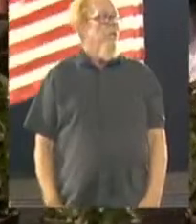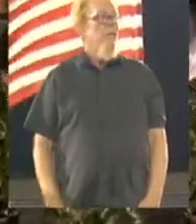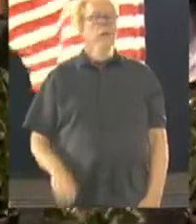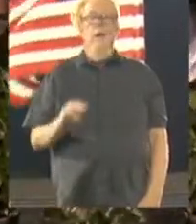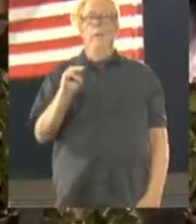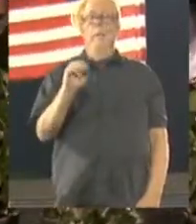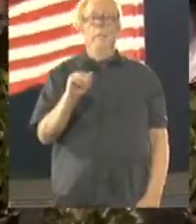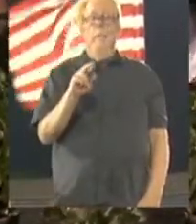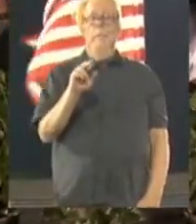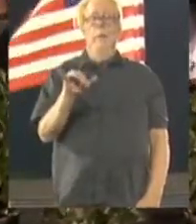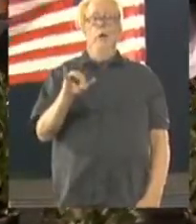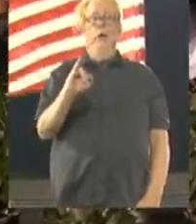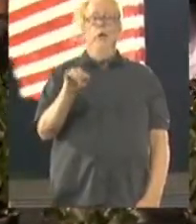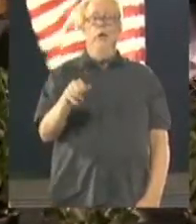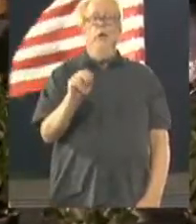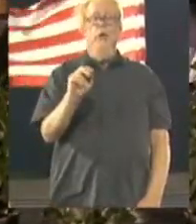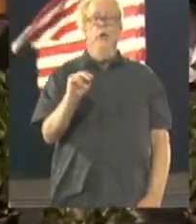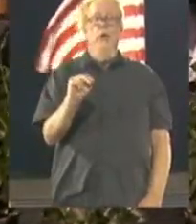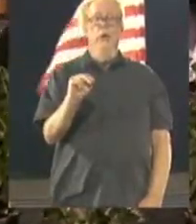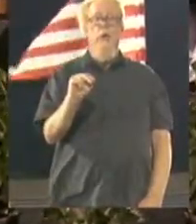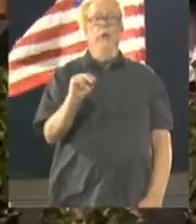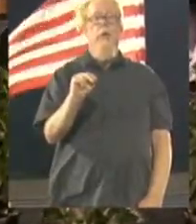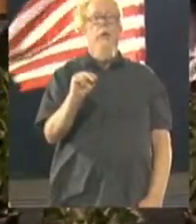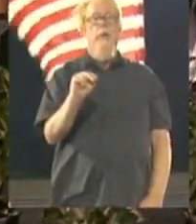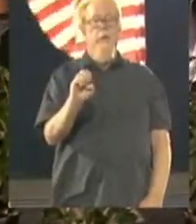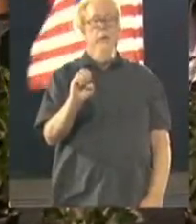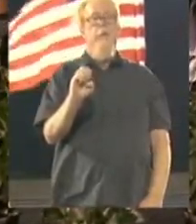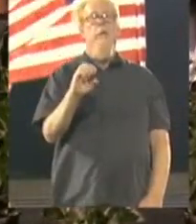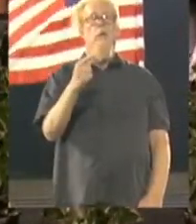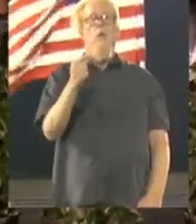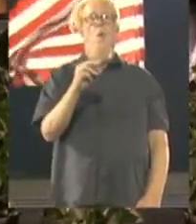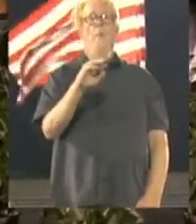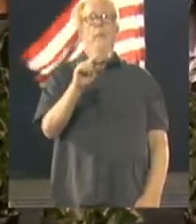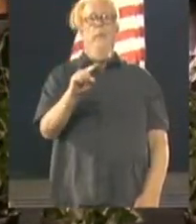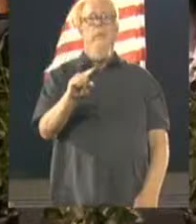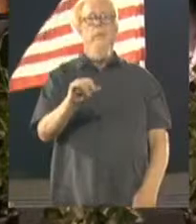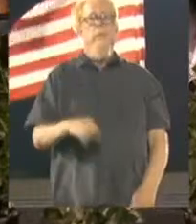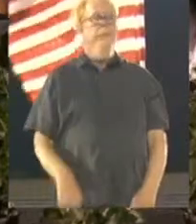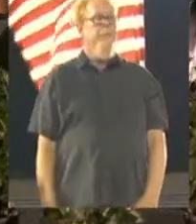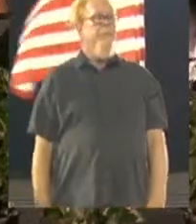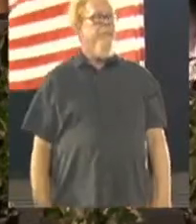Mary Jane Ameliana Gomez.